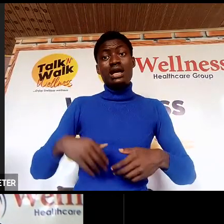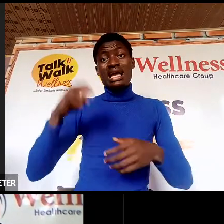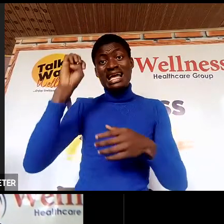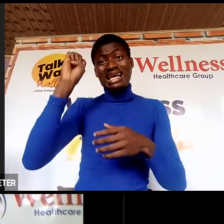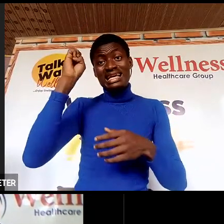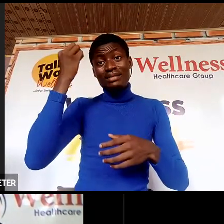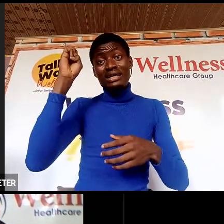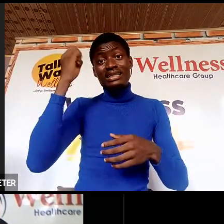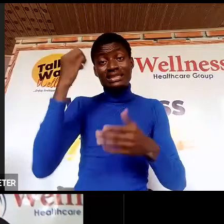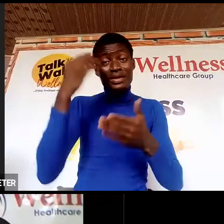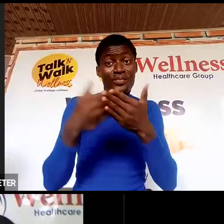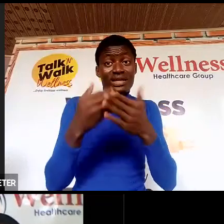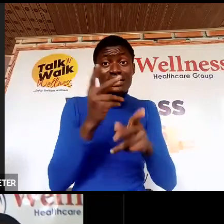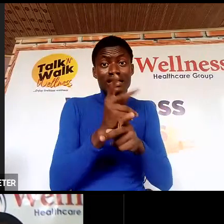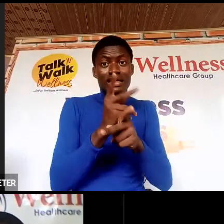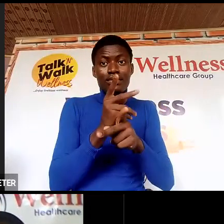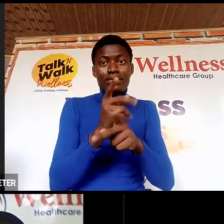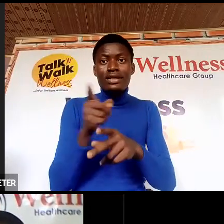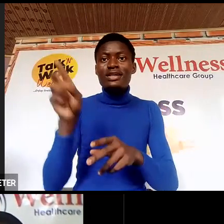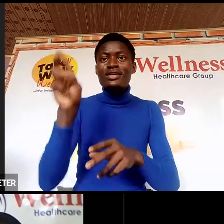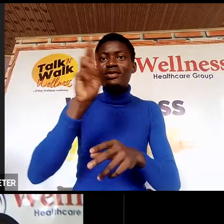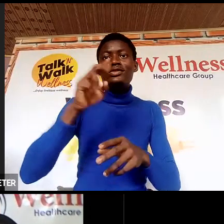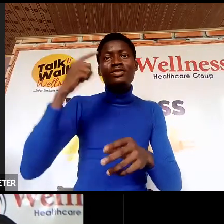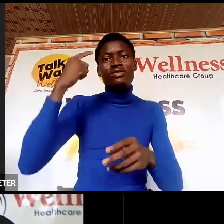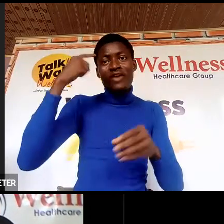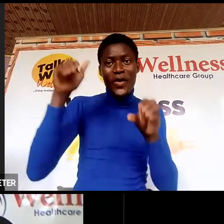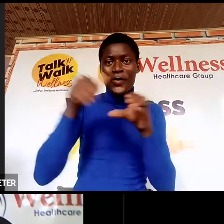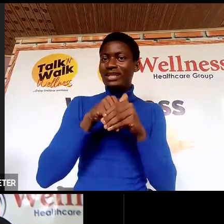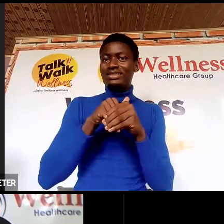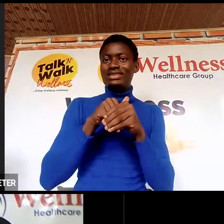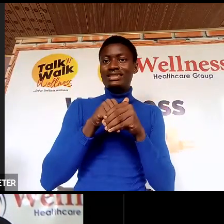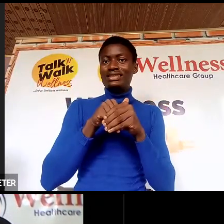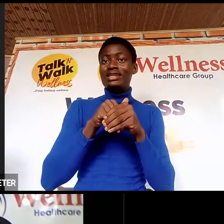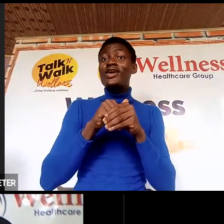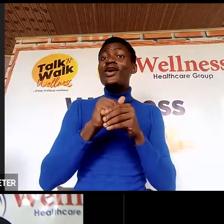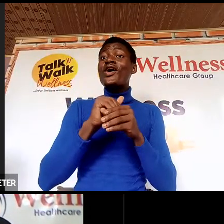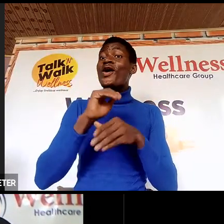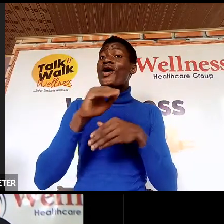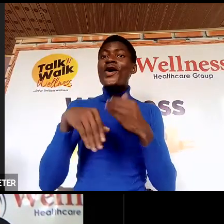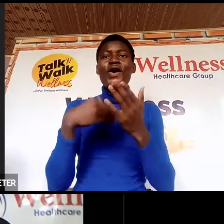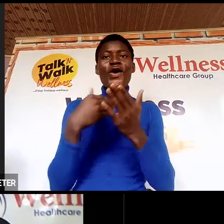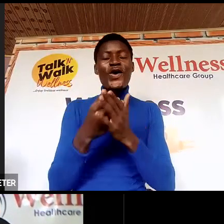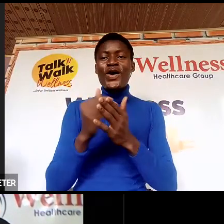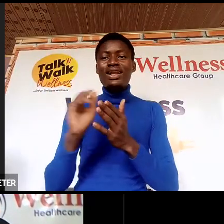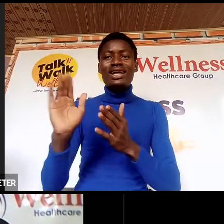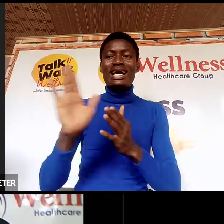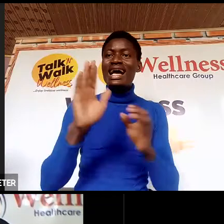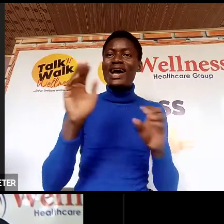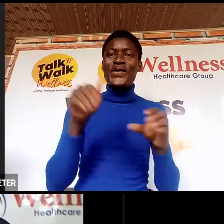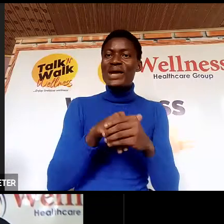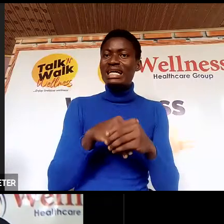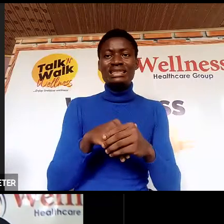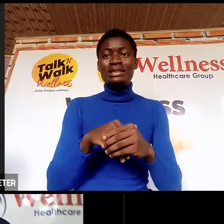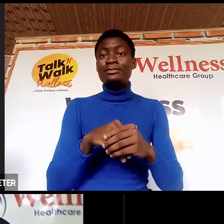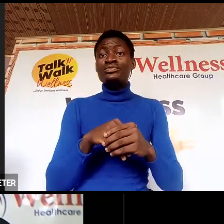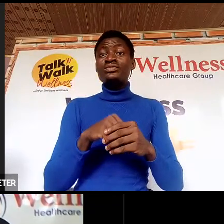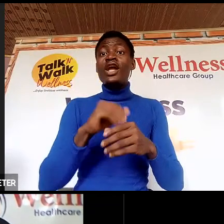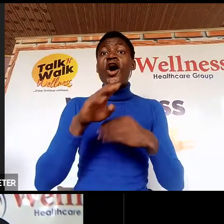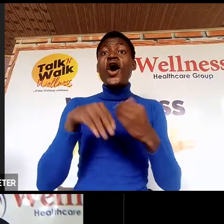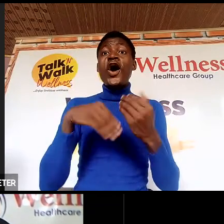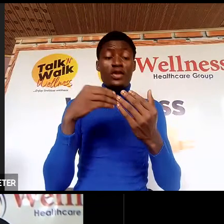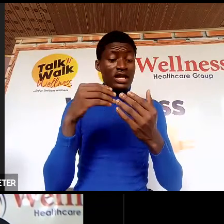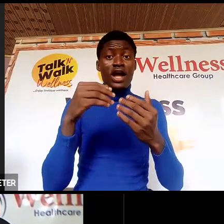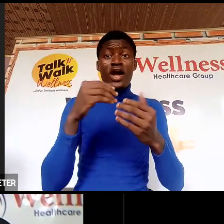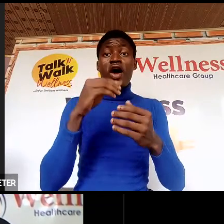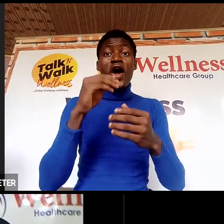about it. All my money went, but after that, I started building it up again. And since then, I don't think that I've ever, for most of my career over the last